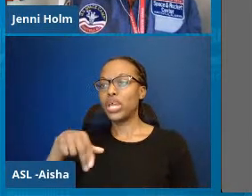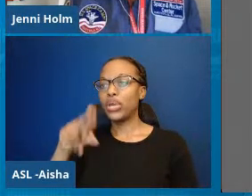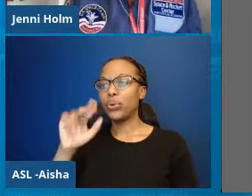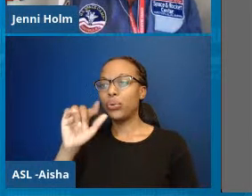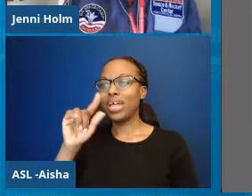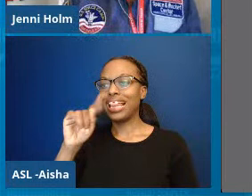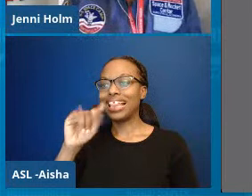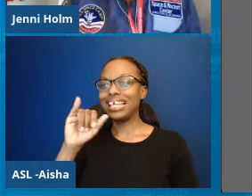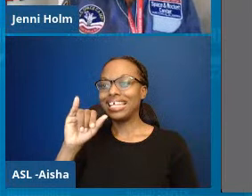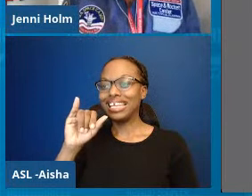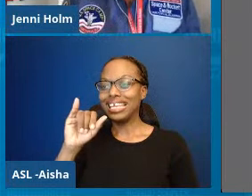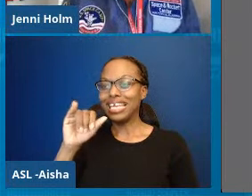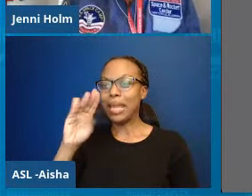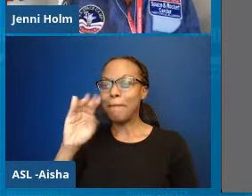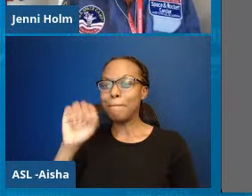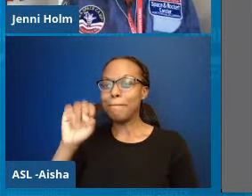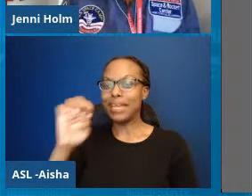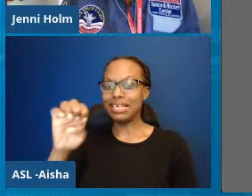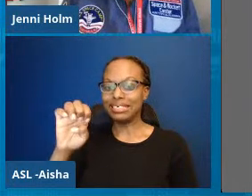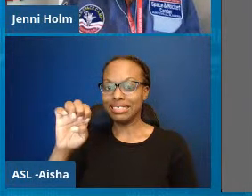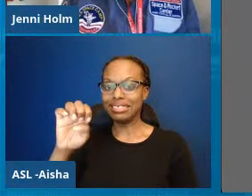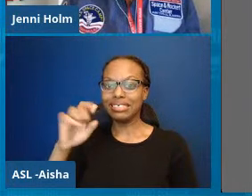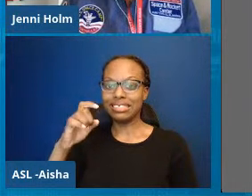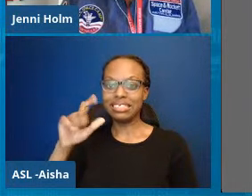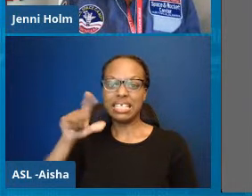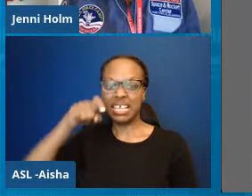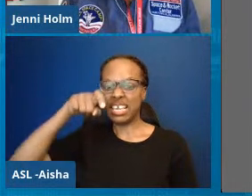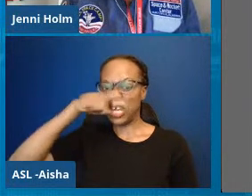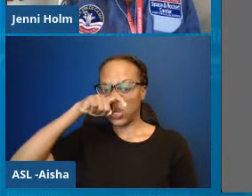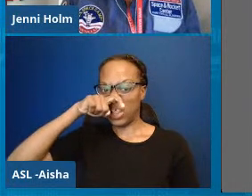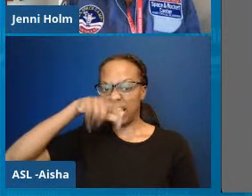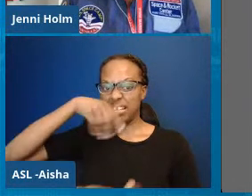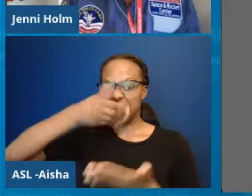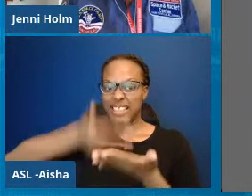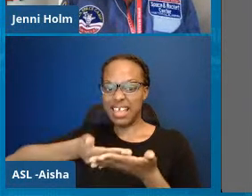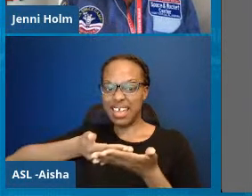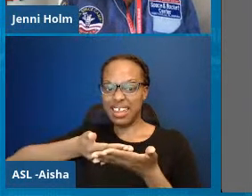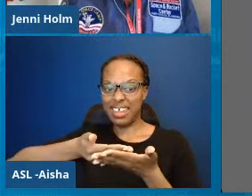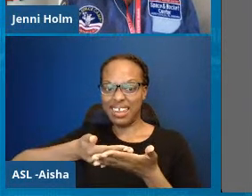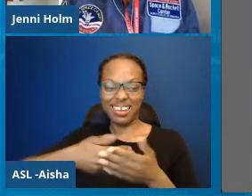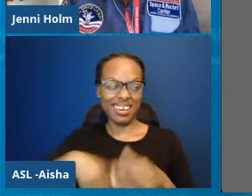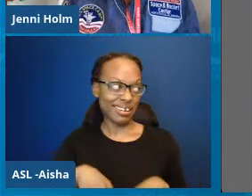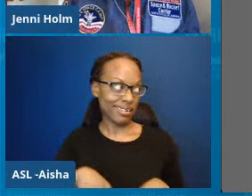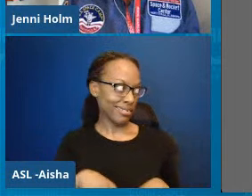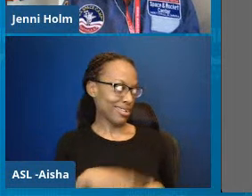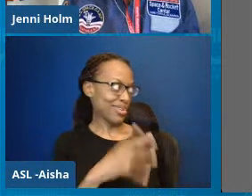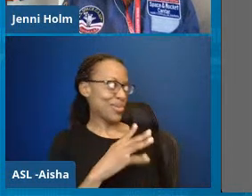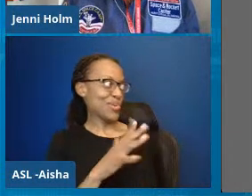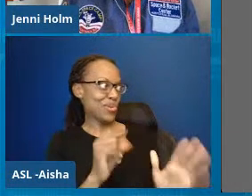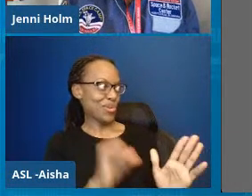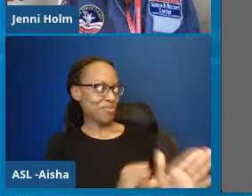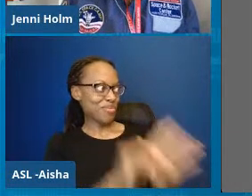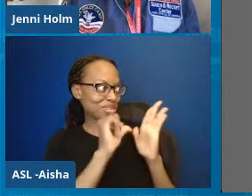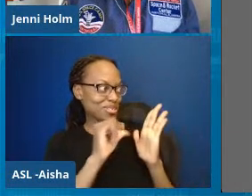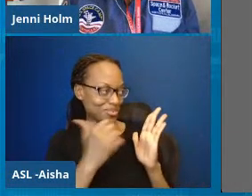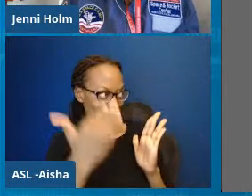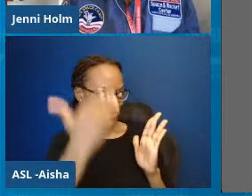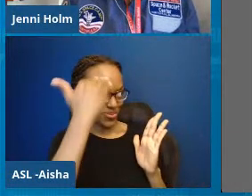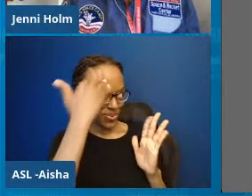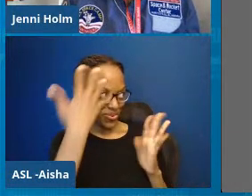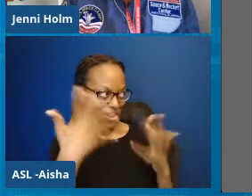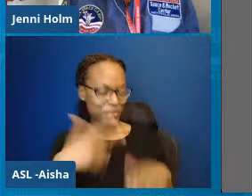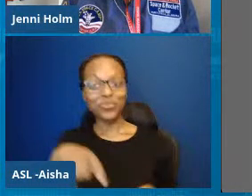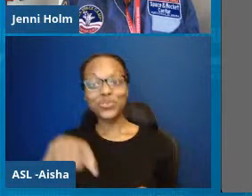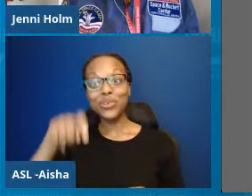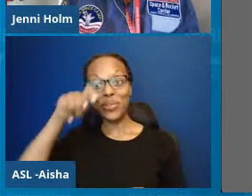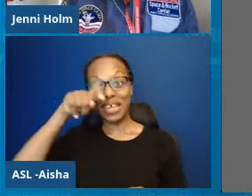the screens here, John. But Don't test me, Bill. Don't test me. I know, exactly. Okay, so the Eagle has